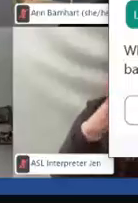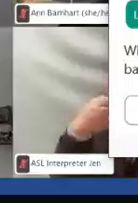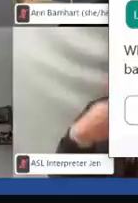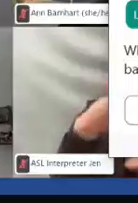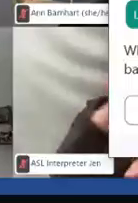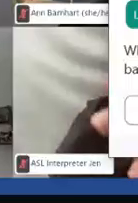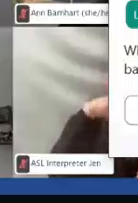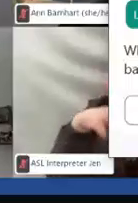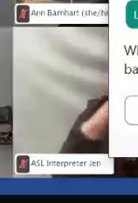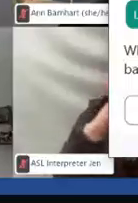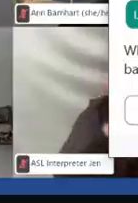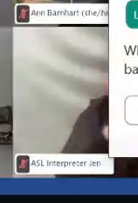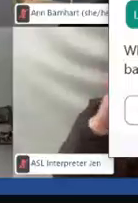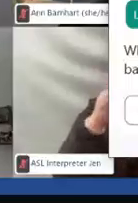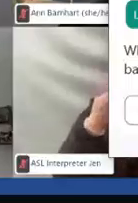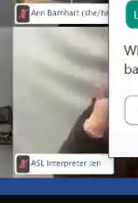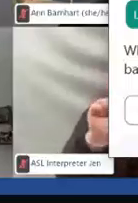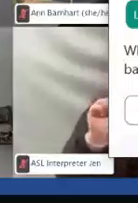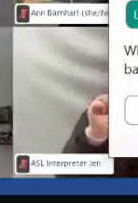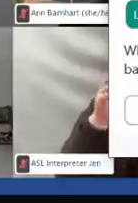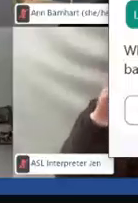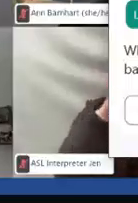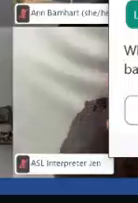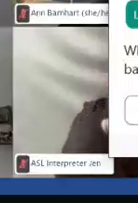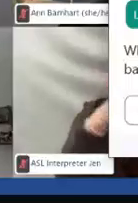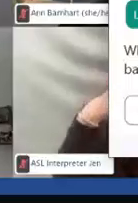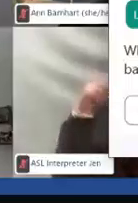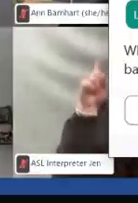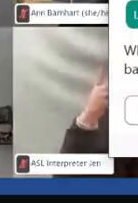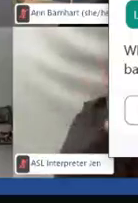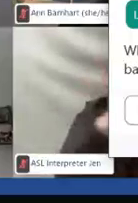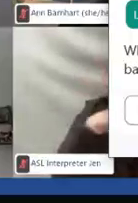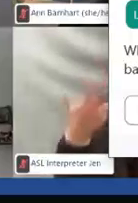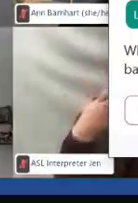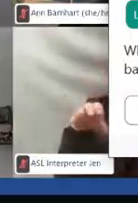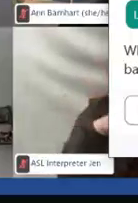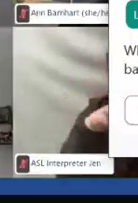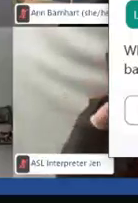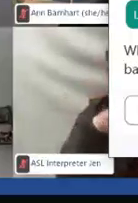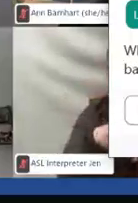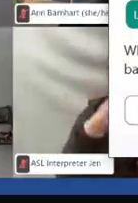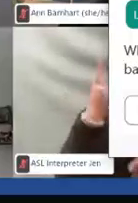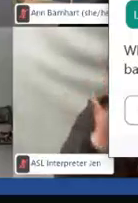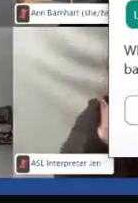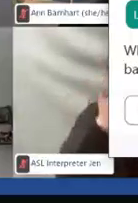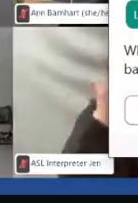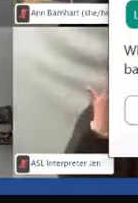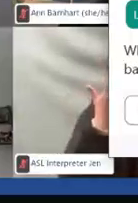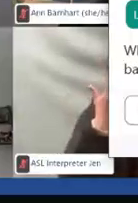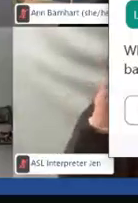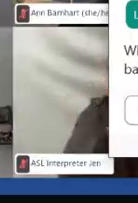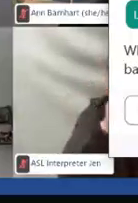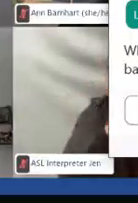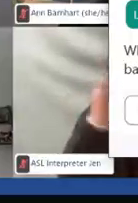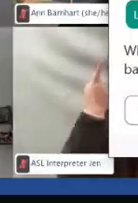this meeting and make this meeting more effective, which is something, you know, that we all want to do. And one of the suggestions that was brought up is using